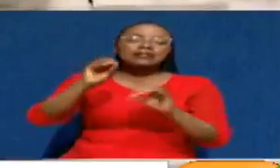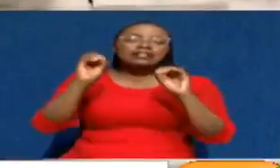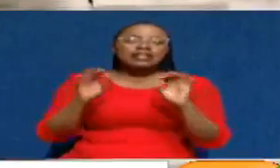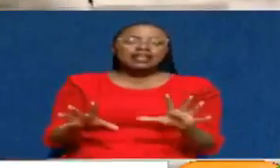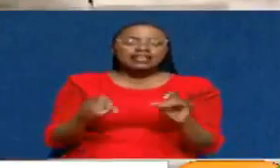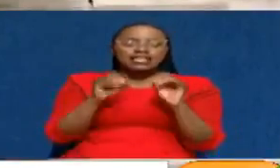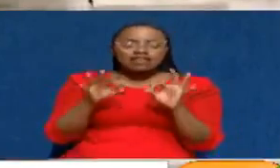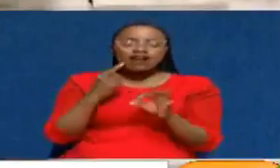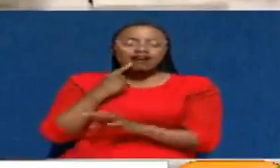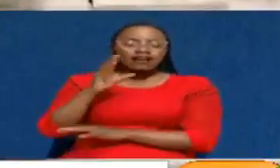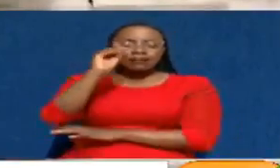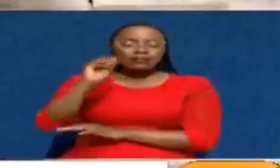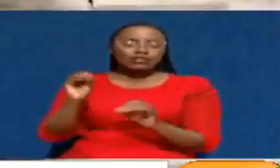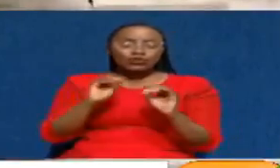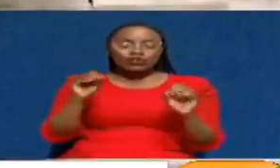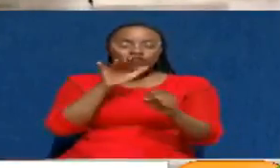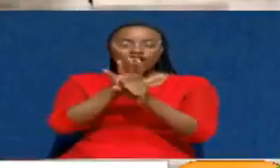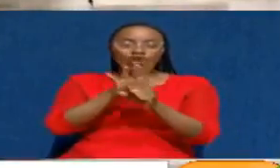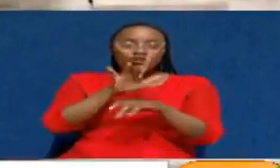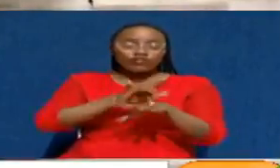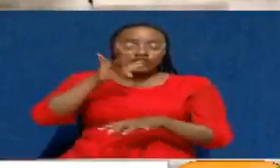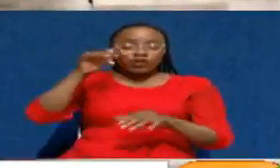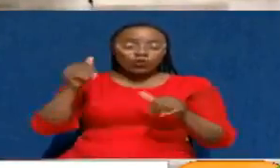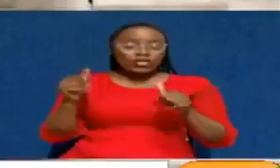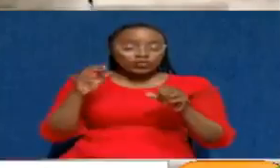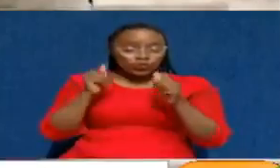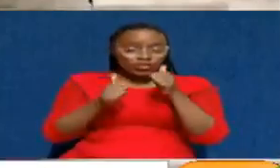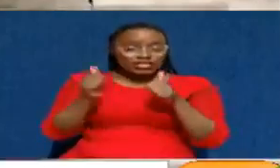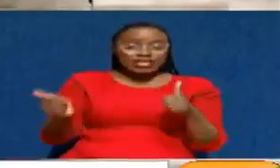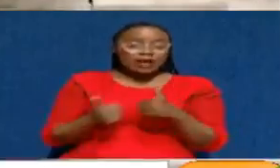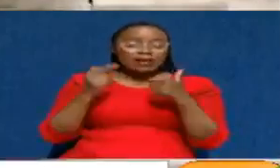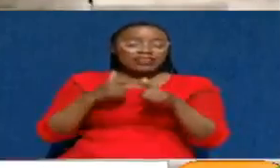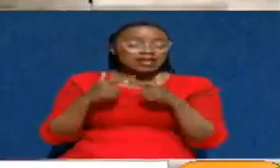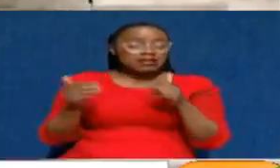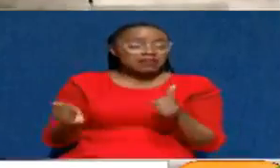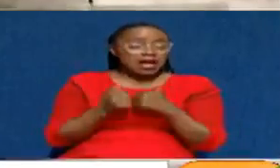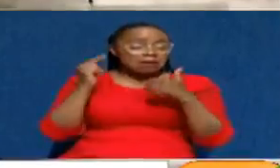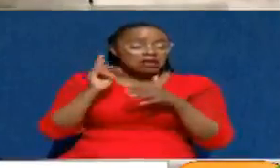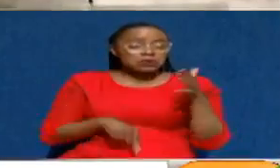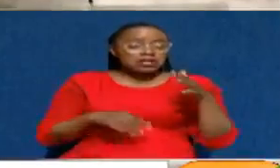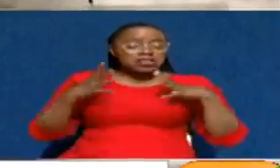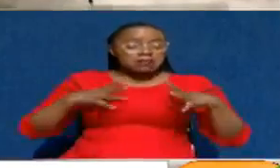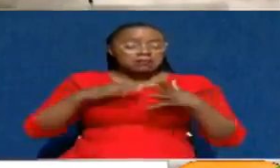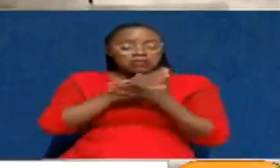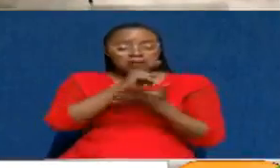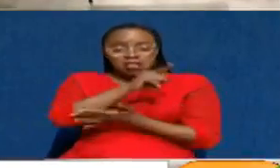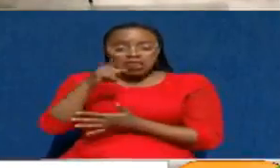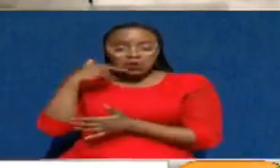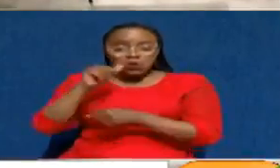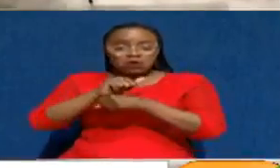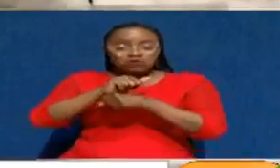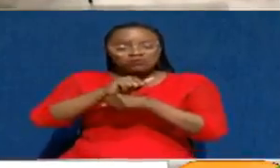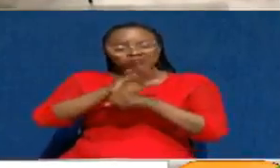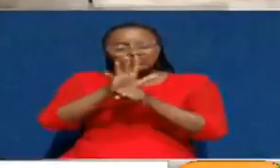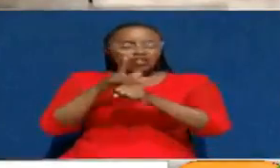100%. So if it's not 100% and you have a lot of infection going around, then chances are that some of those who are vaccinated, a few of those who are vaccinated